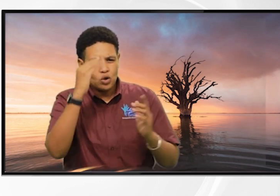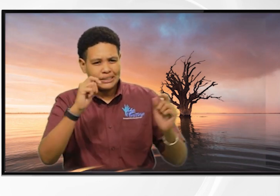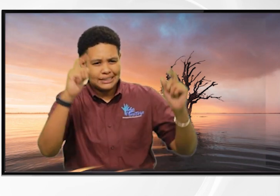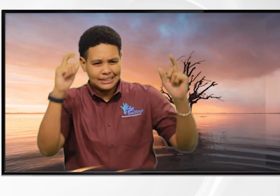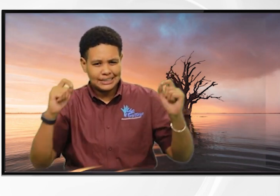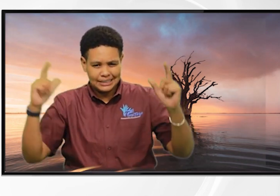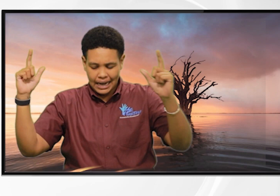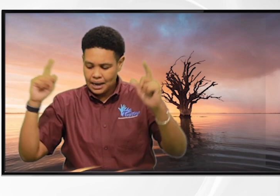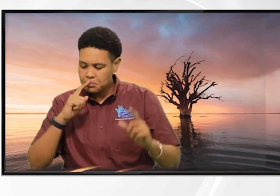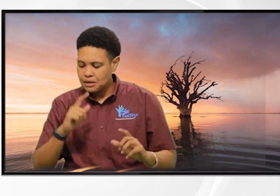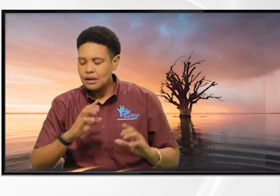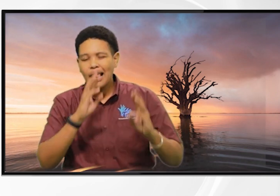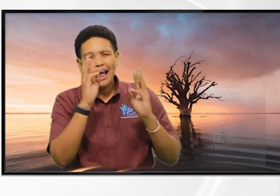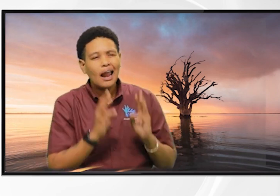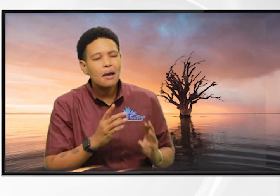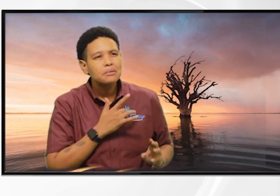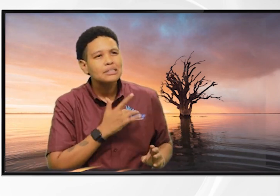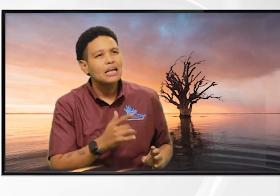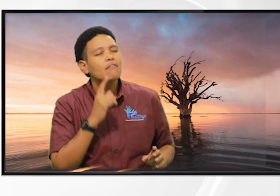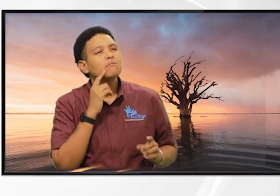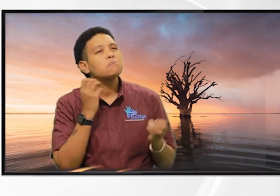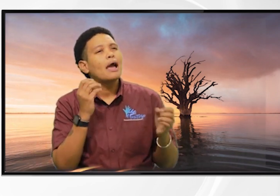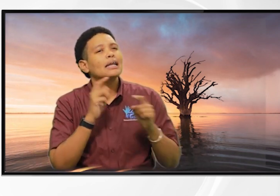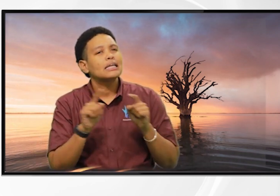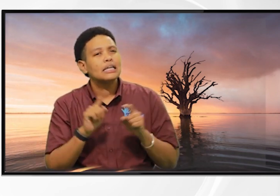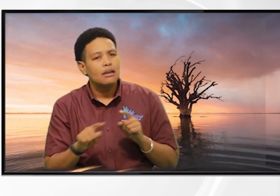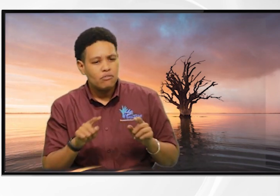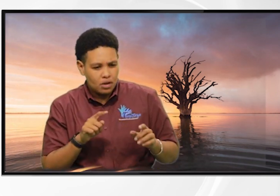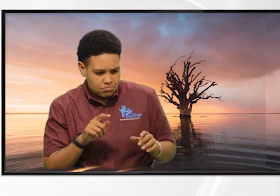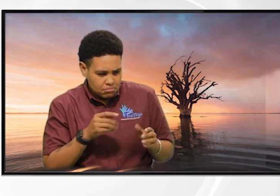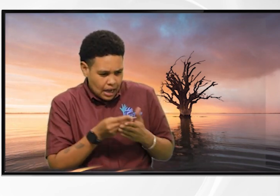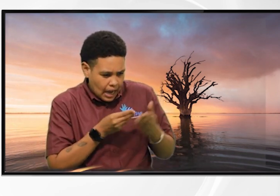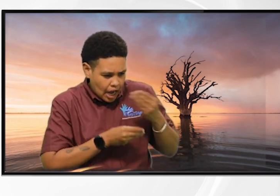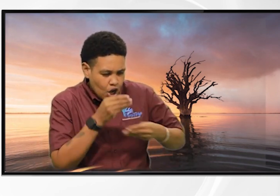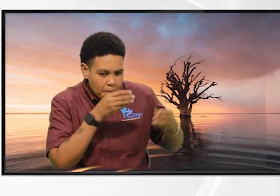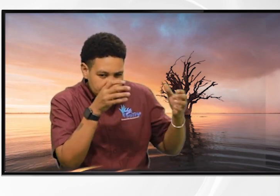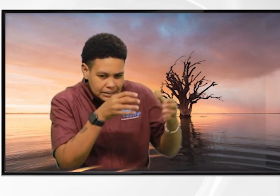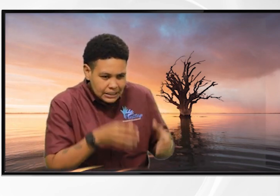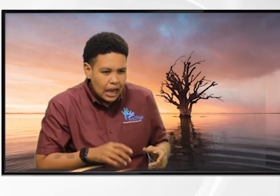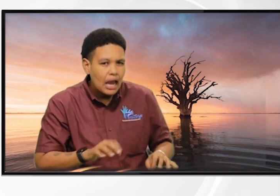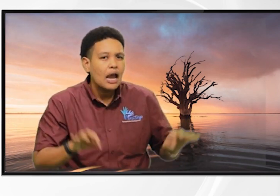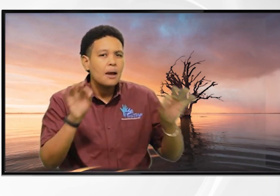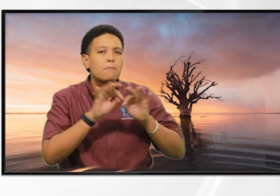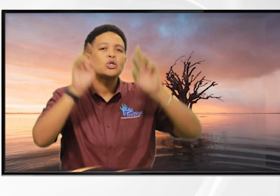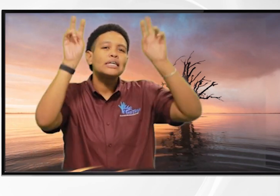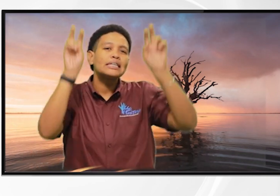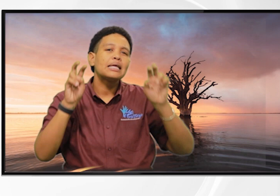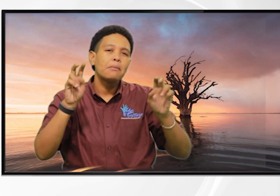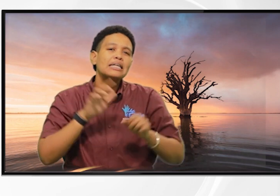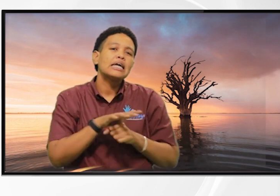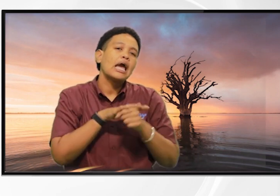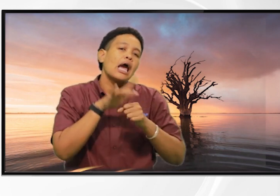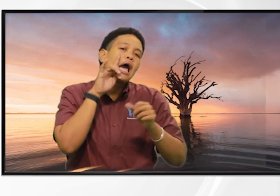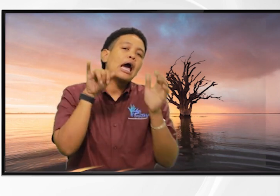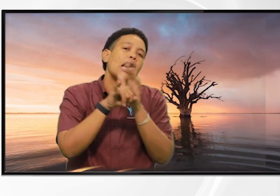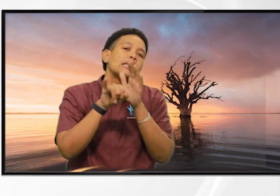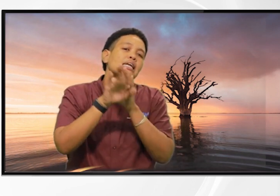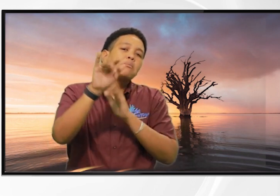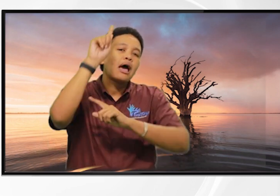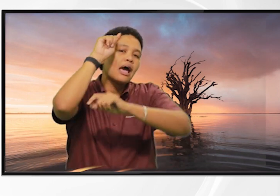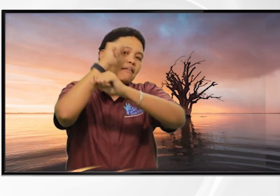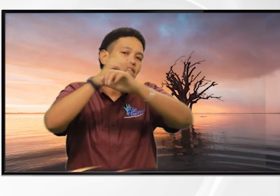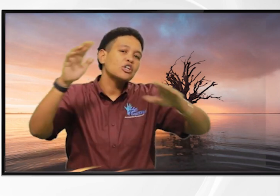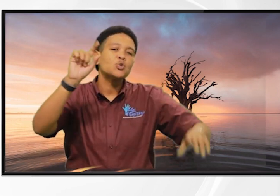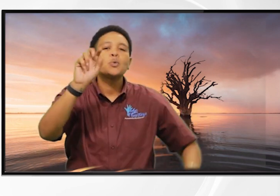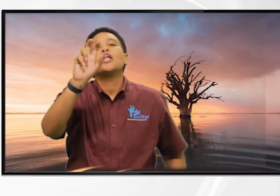a number of key economic sectors and important thematic areas identified by Vision 2030